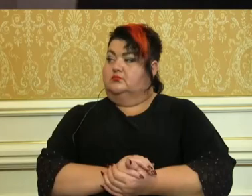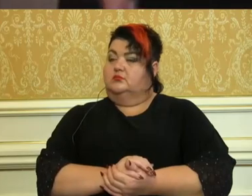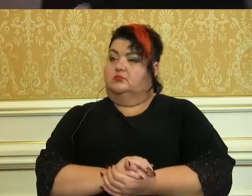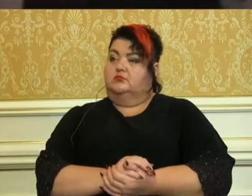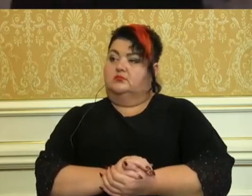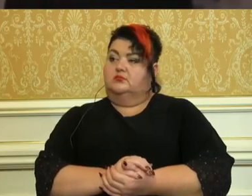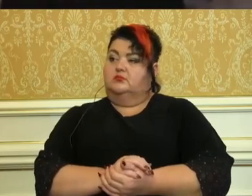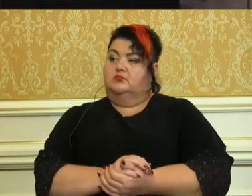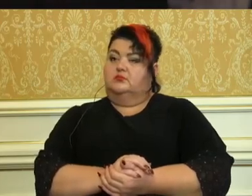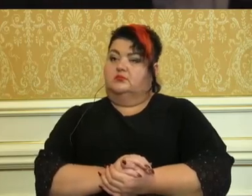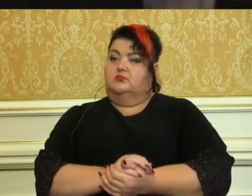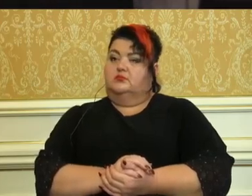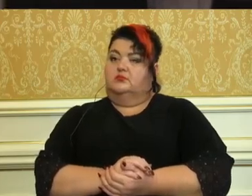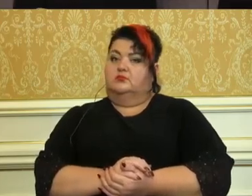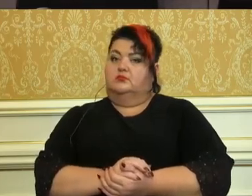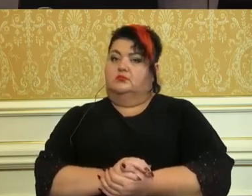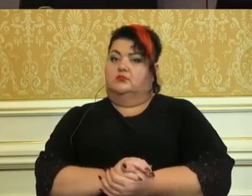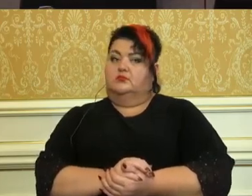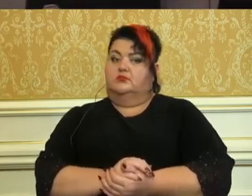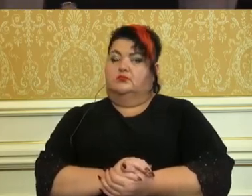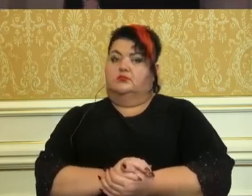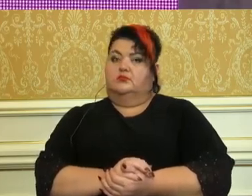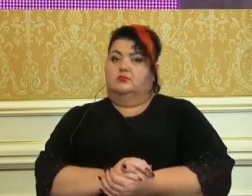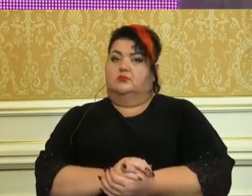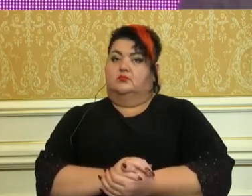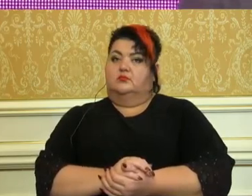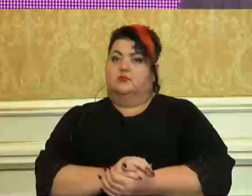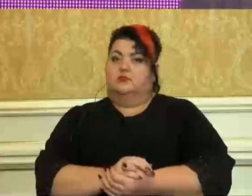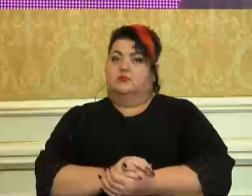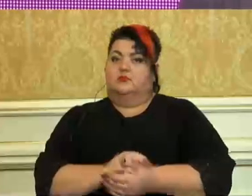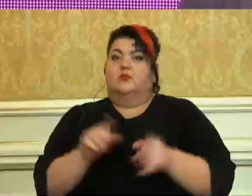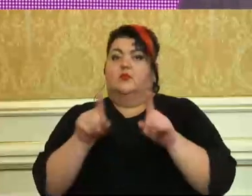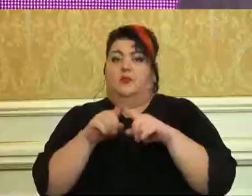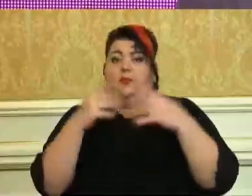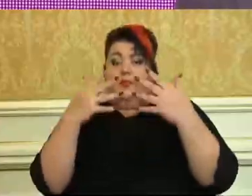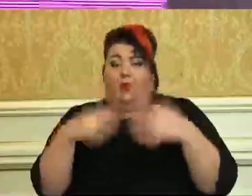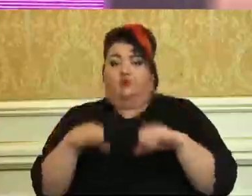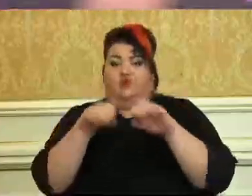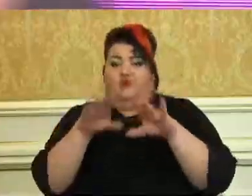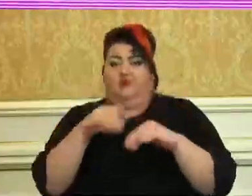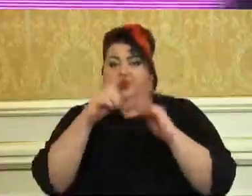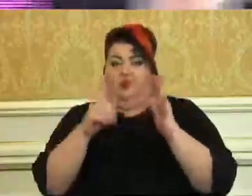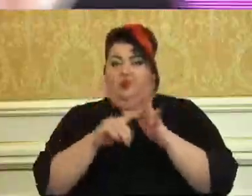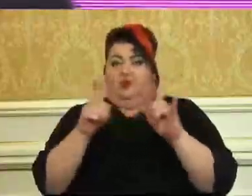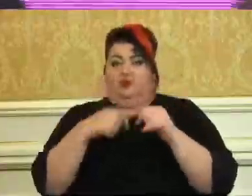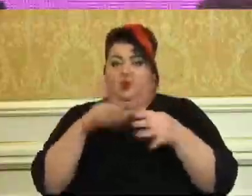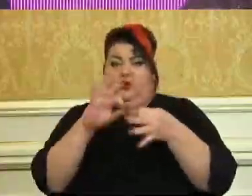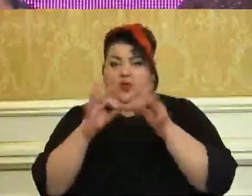Nani from state. This is a project which has the name Nani from the state. So, well, we already made